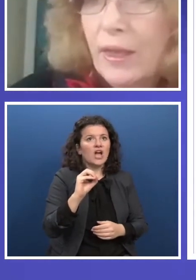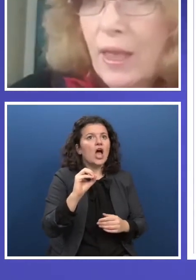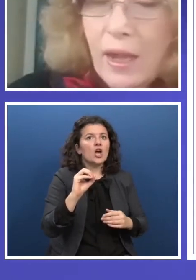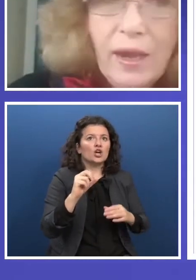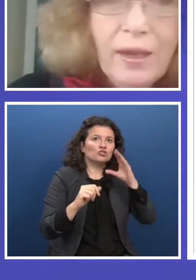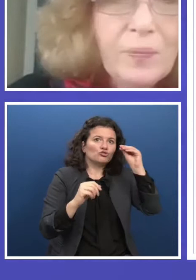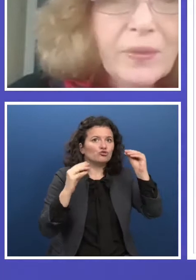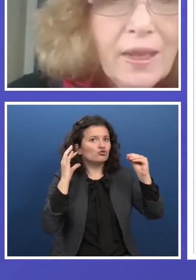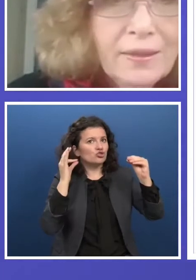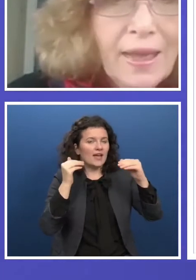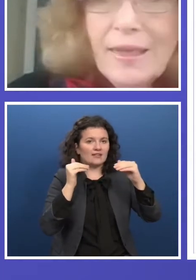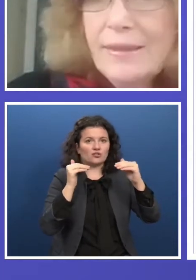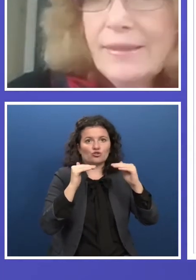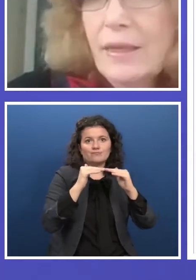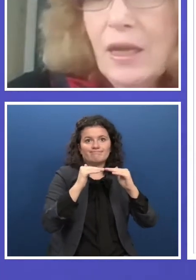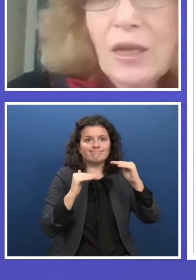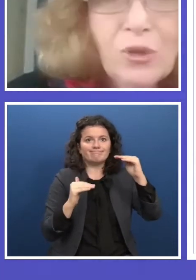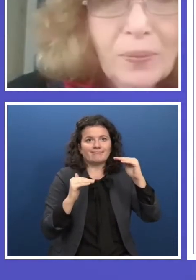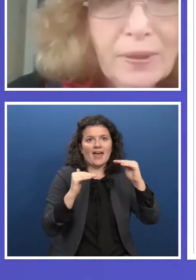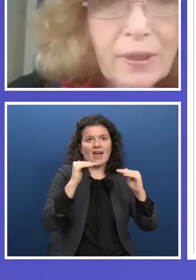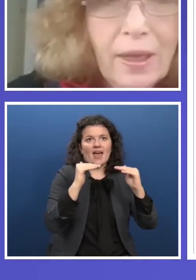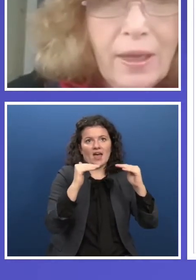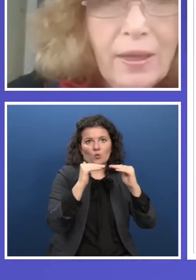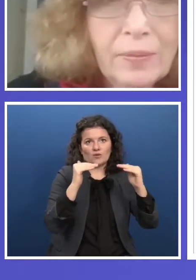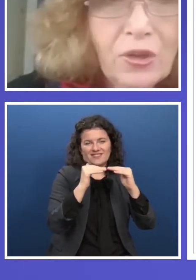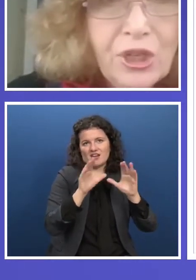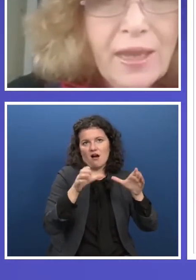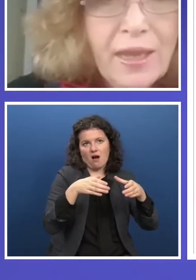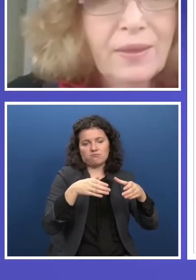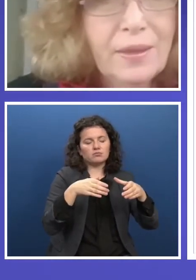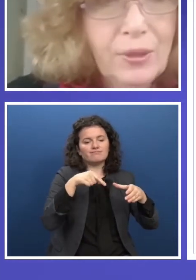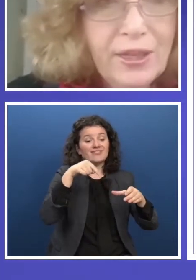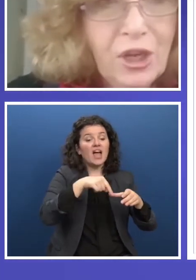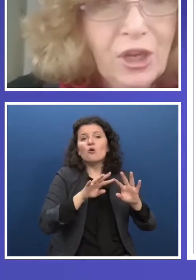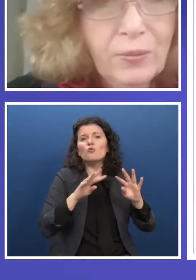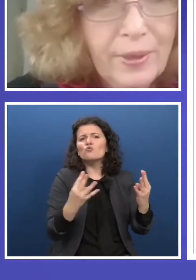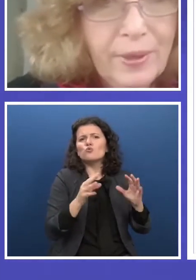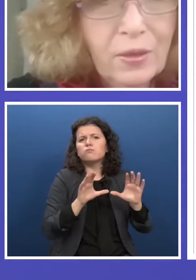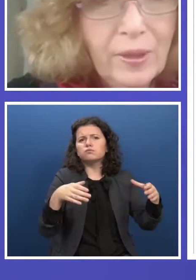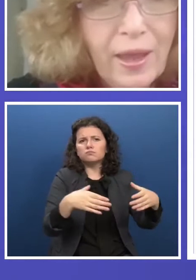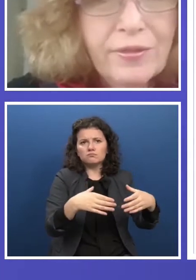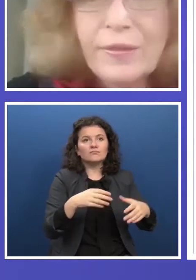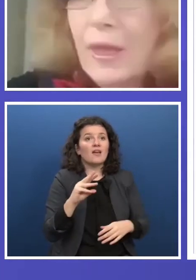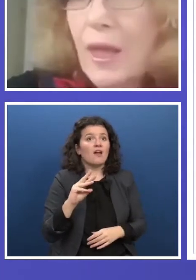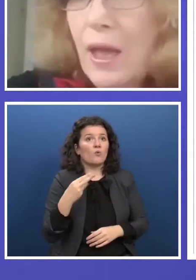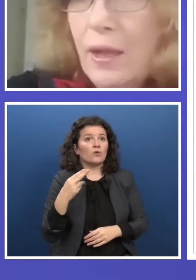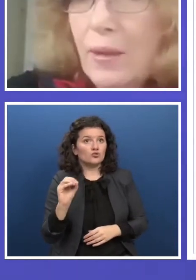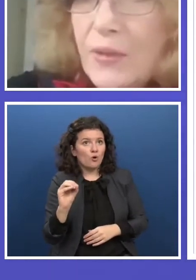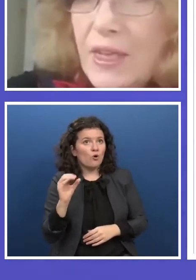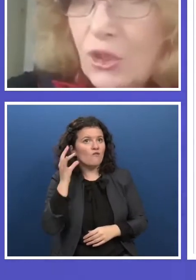Workforce Network. That is a group co-chaired by the WHO and Women in Global